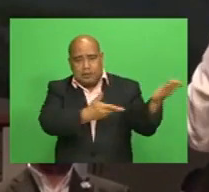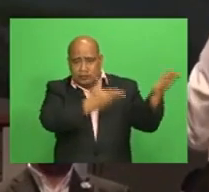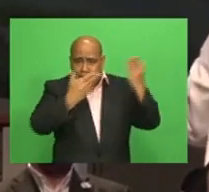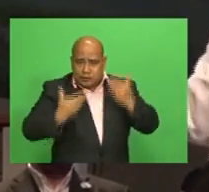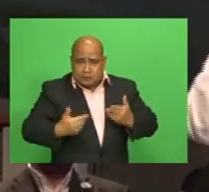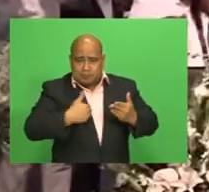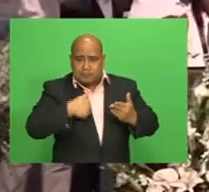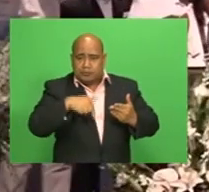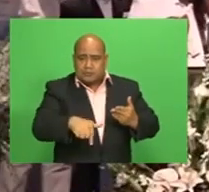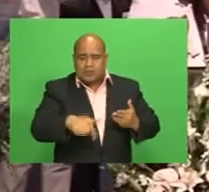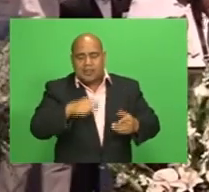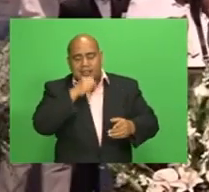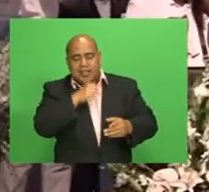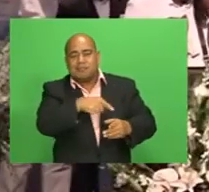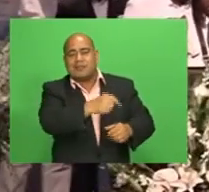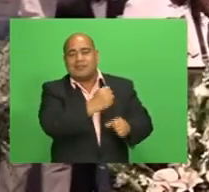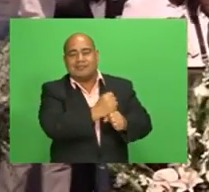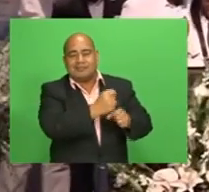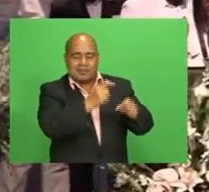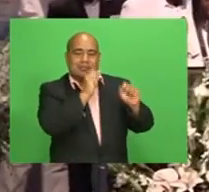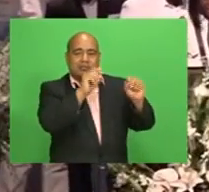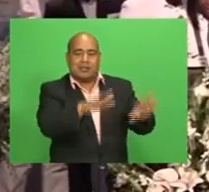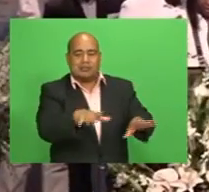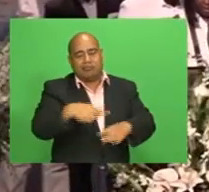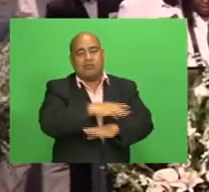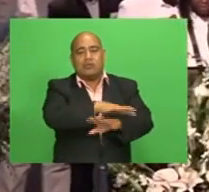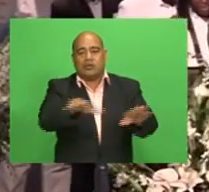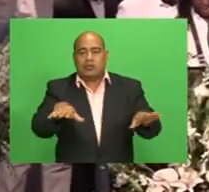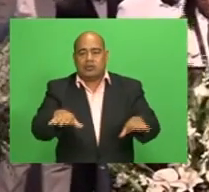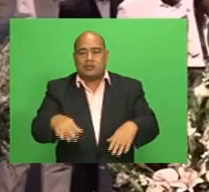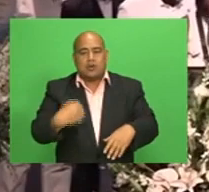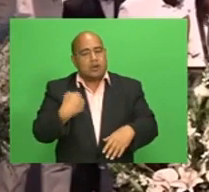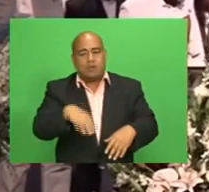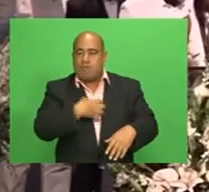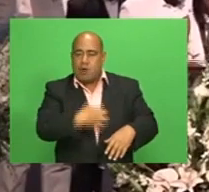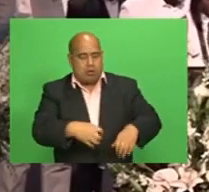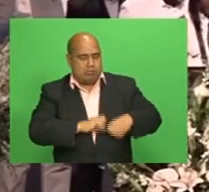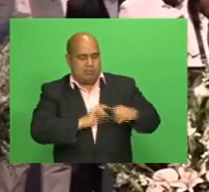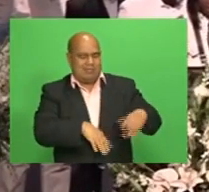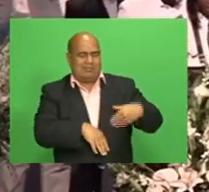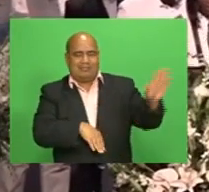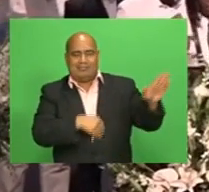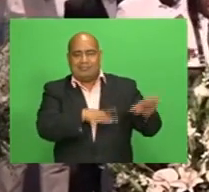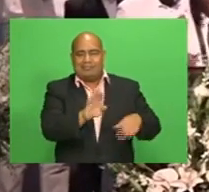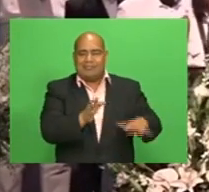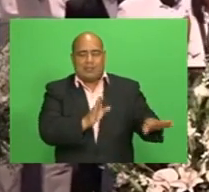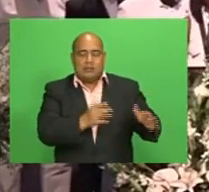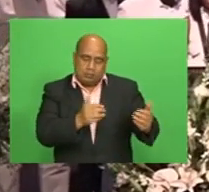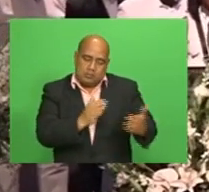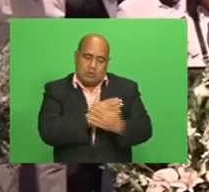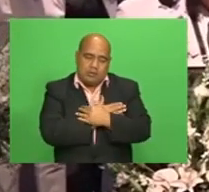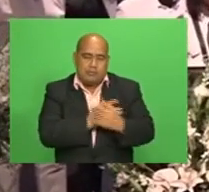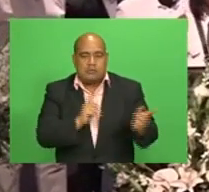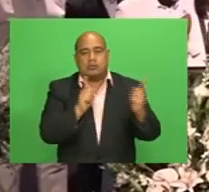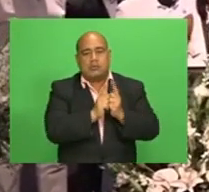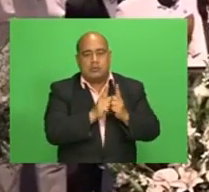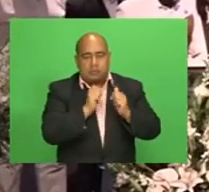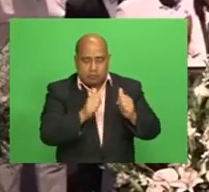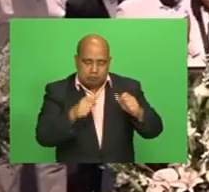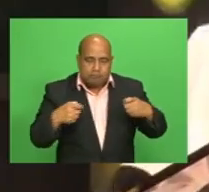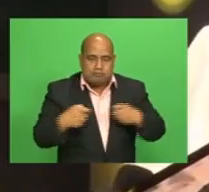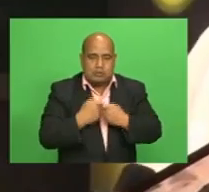bless you all. No more hate crimes, please. Someone said make America great again, but when has America ever been